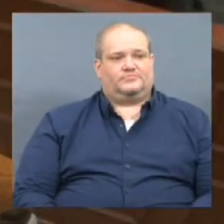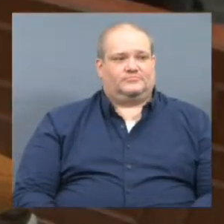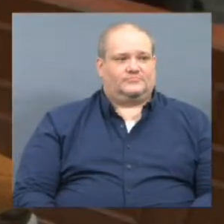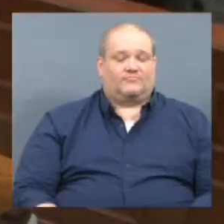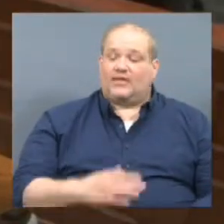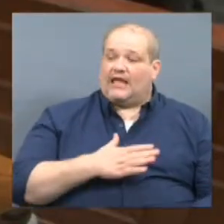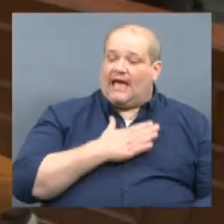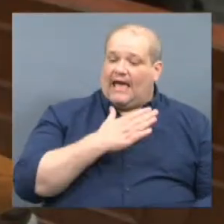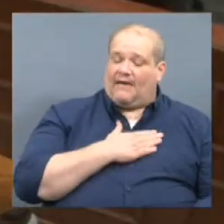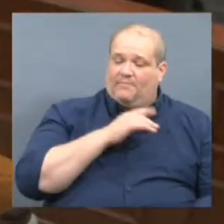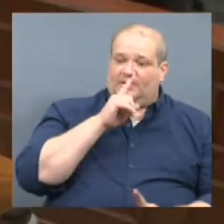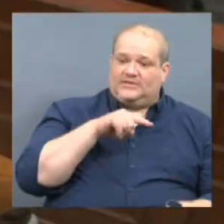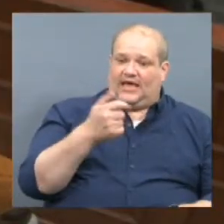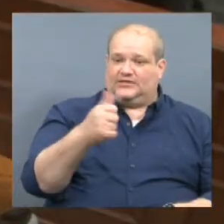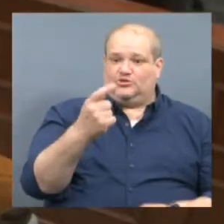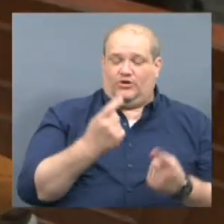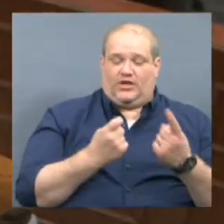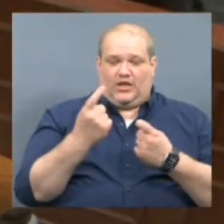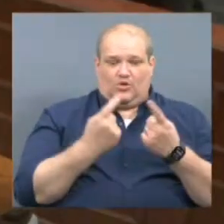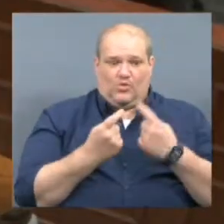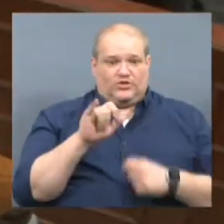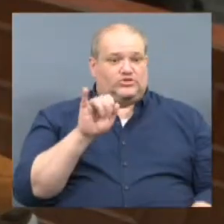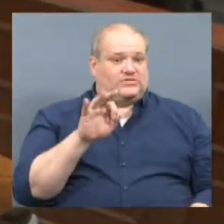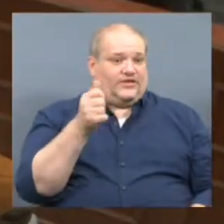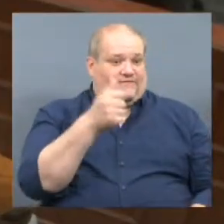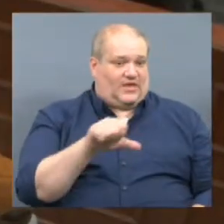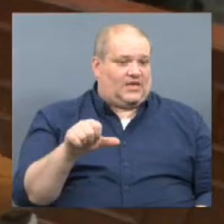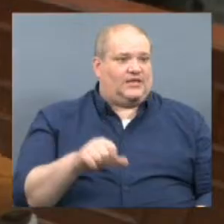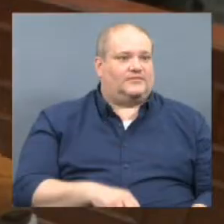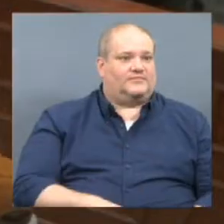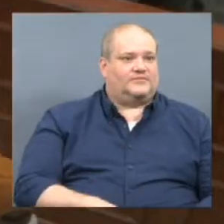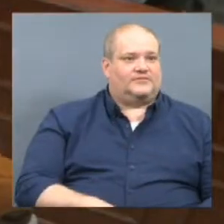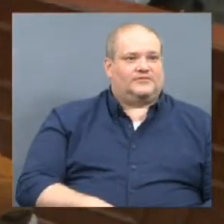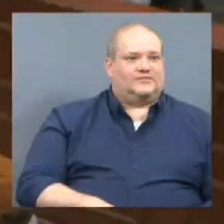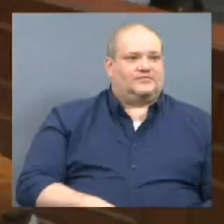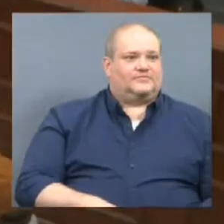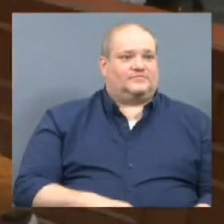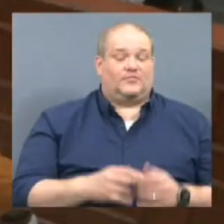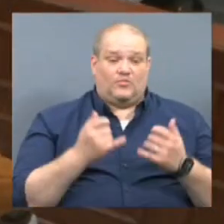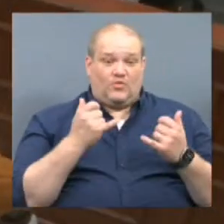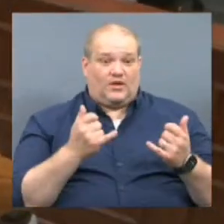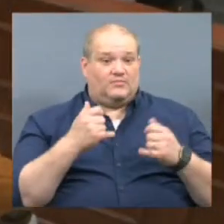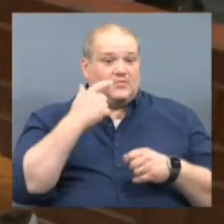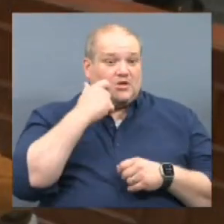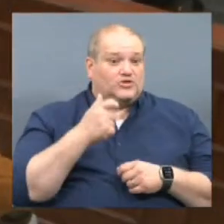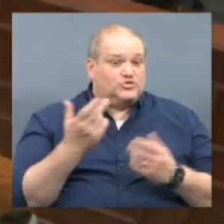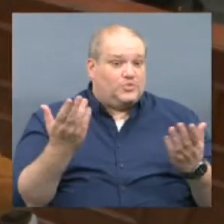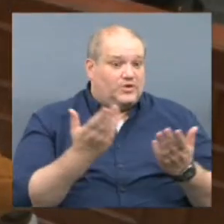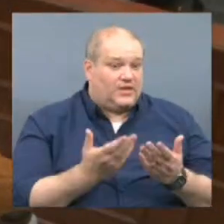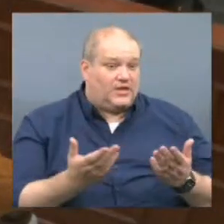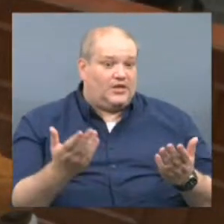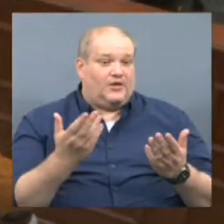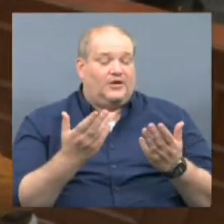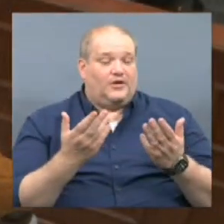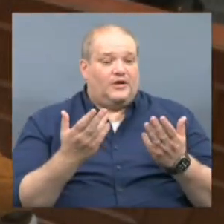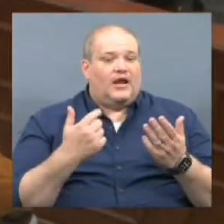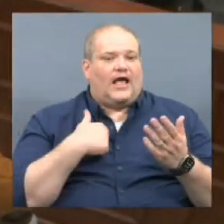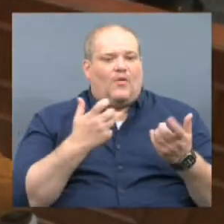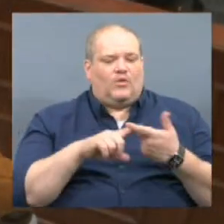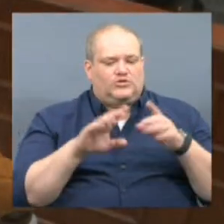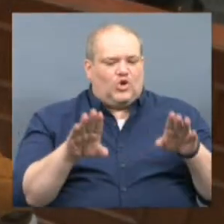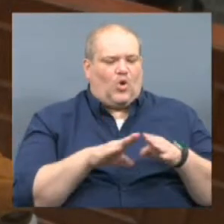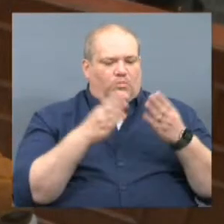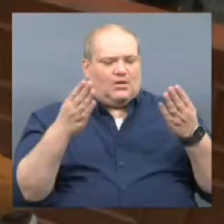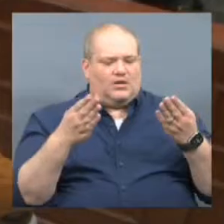I'm happy to answer any questions if there are any. Okay, at this particular time, since you're up here, Mr. Ola, I want to open